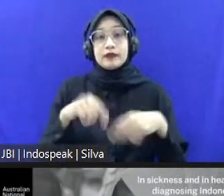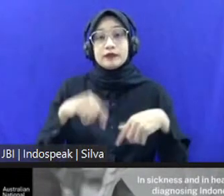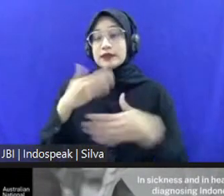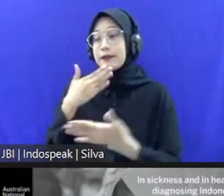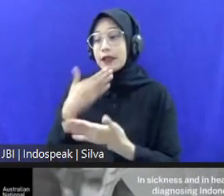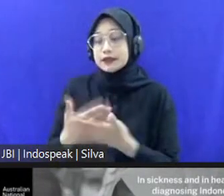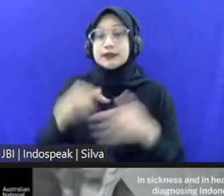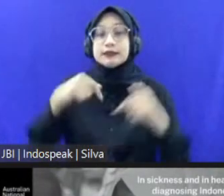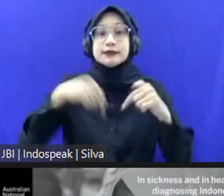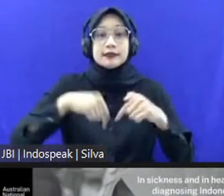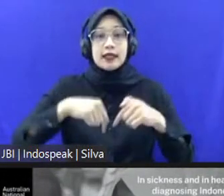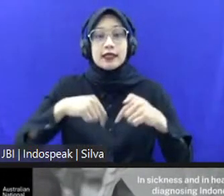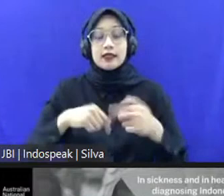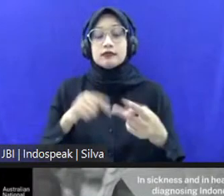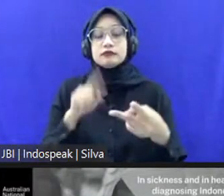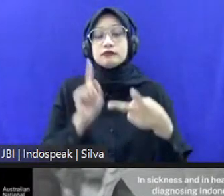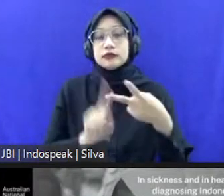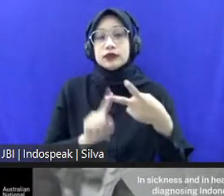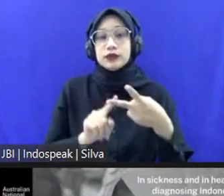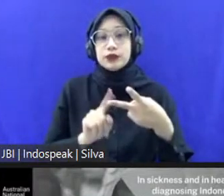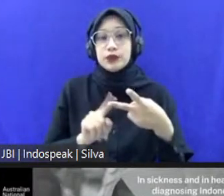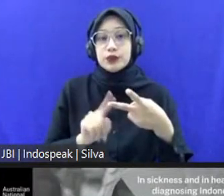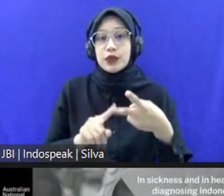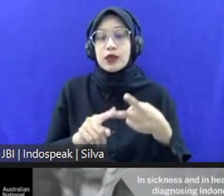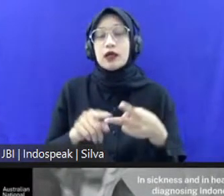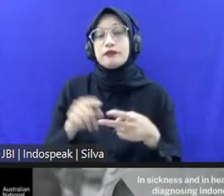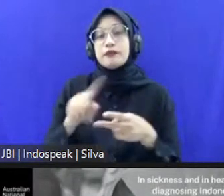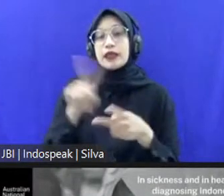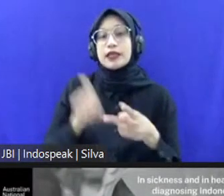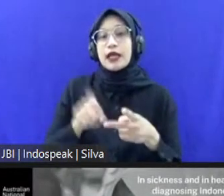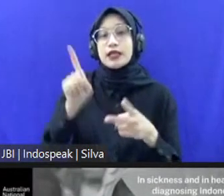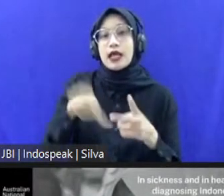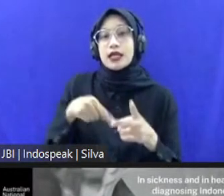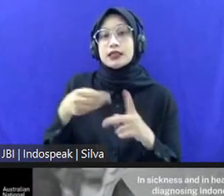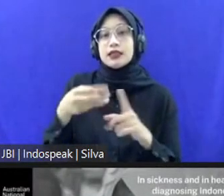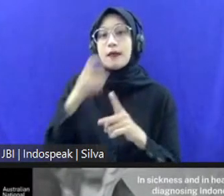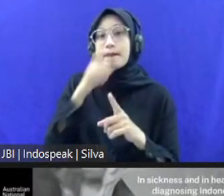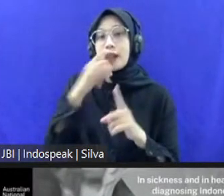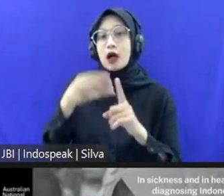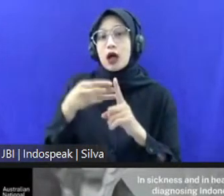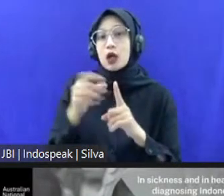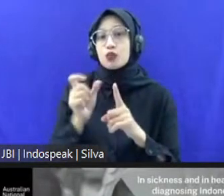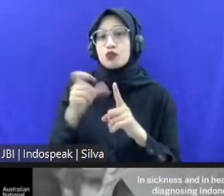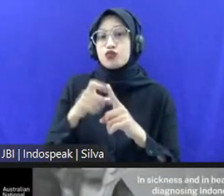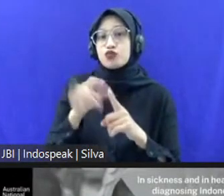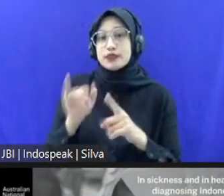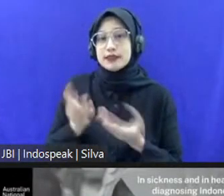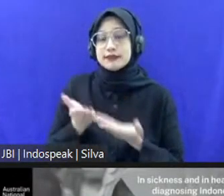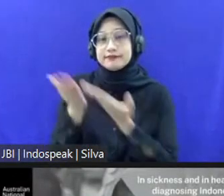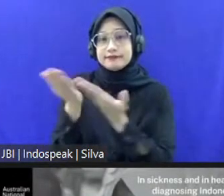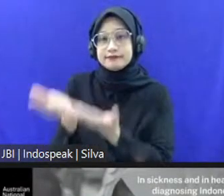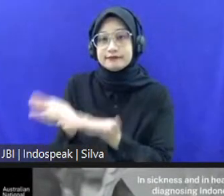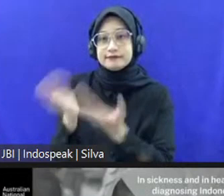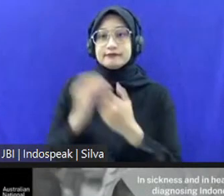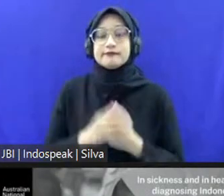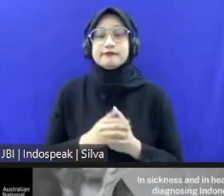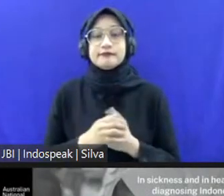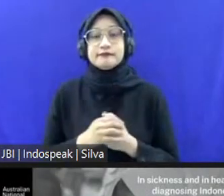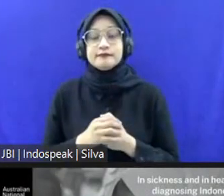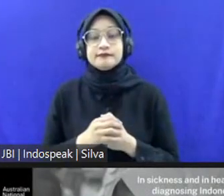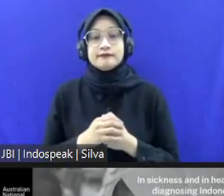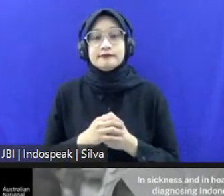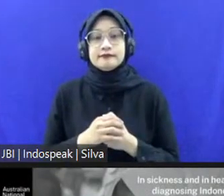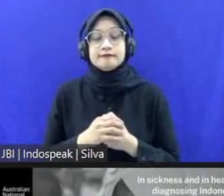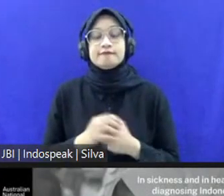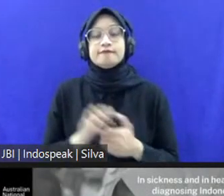from Pak Budi Reso Sudarmo. Pak Budi, over to you. Yes, thank you very much for the